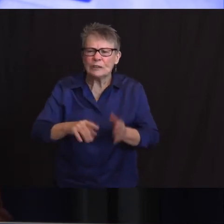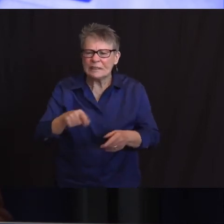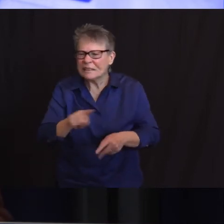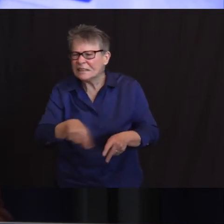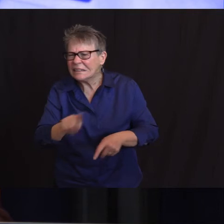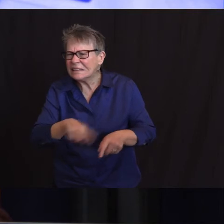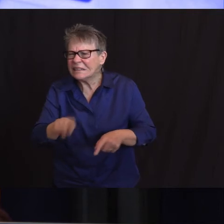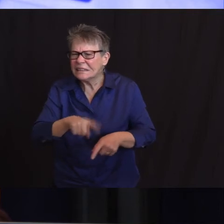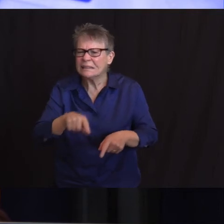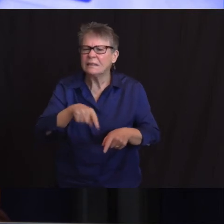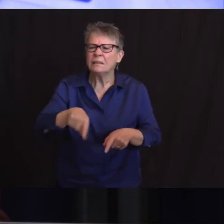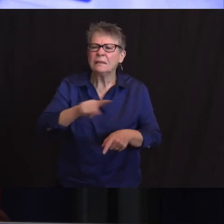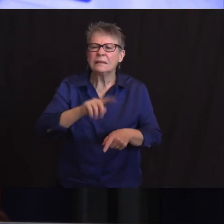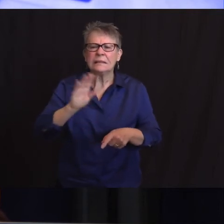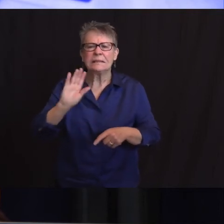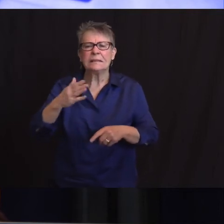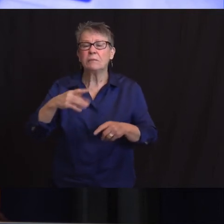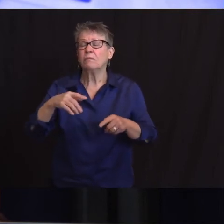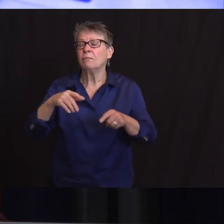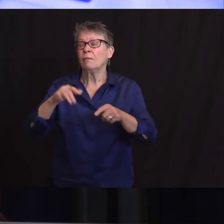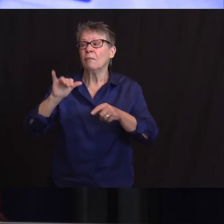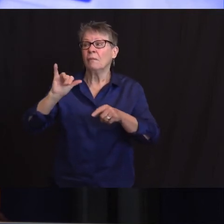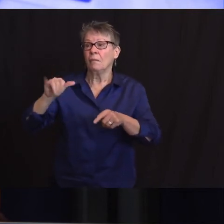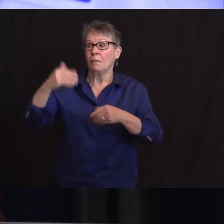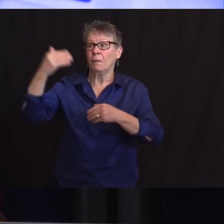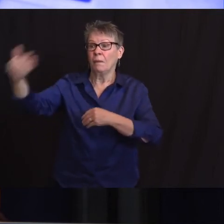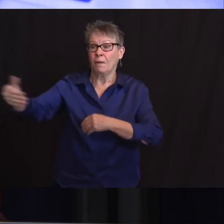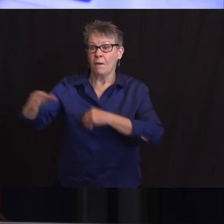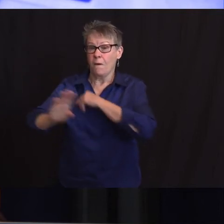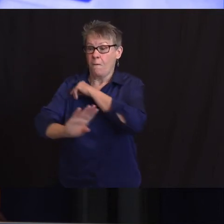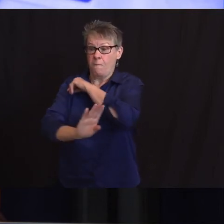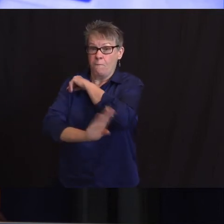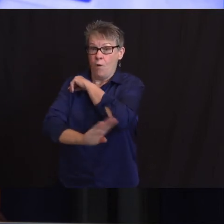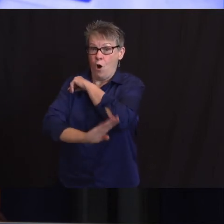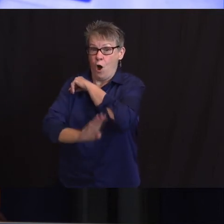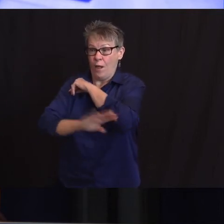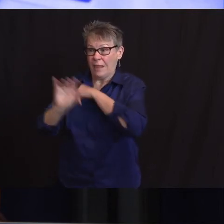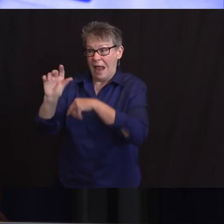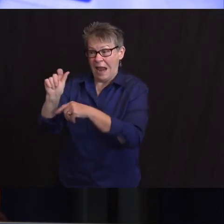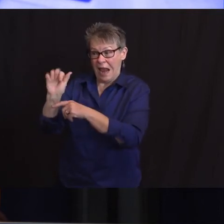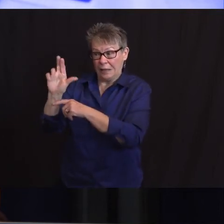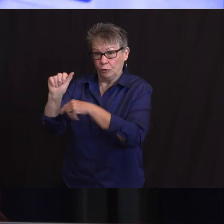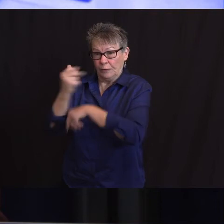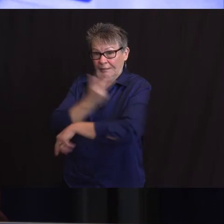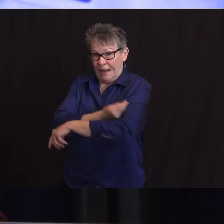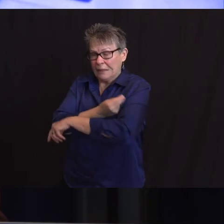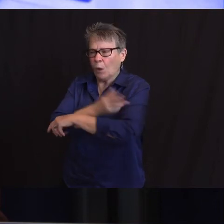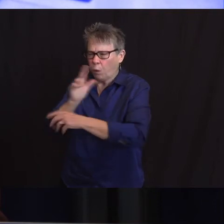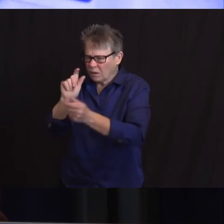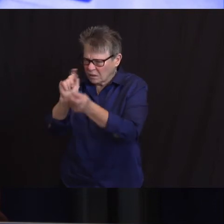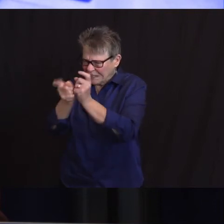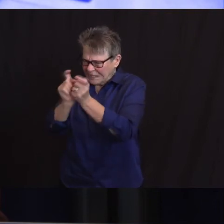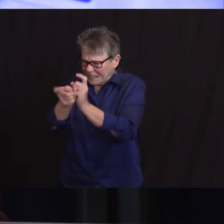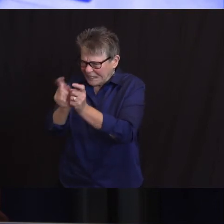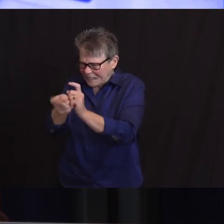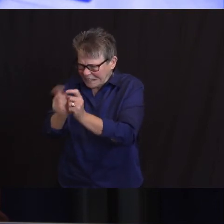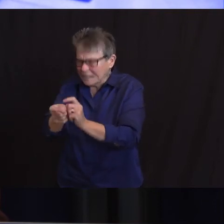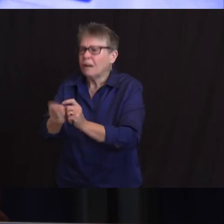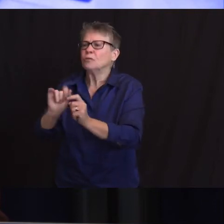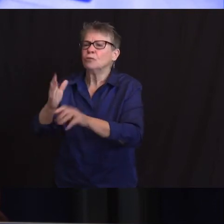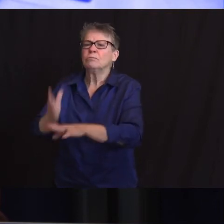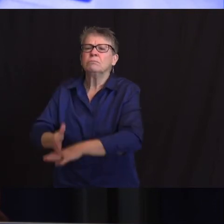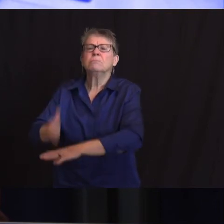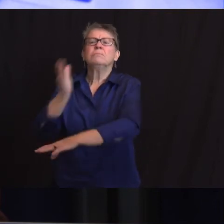have a modified vaccine to deal with the South African variant. Another question we get asked a